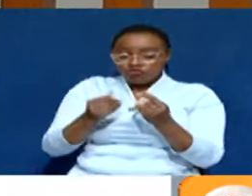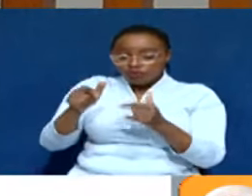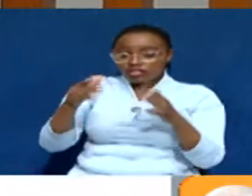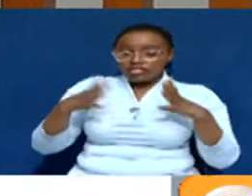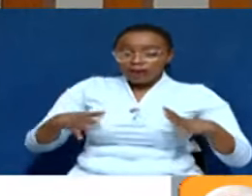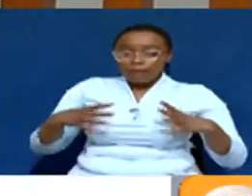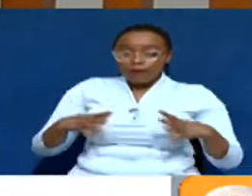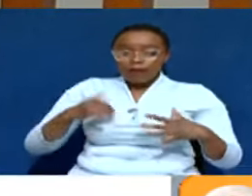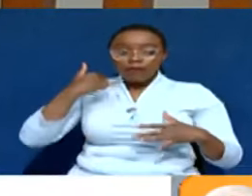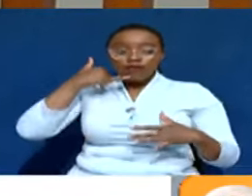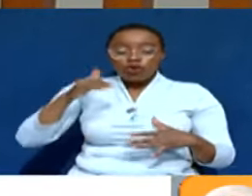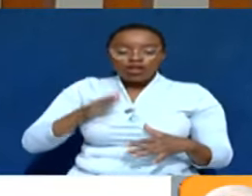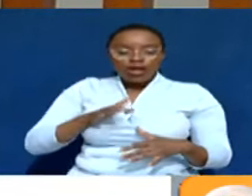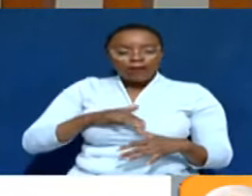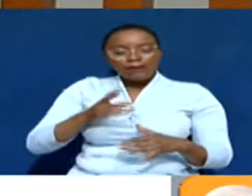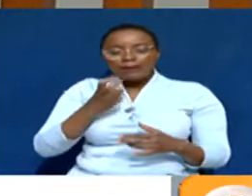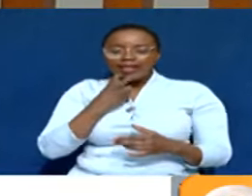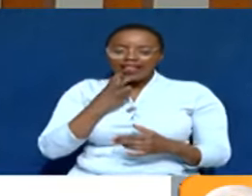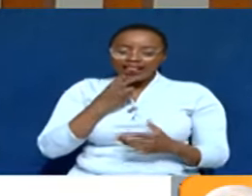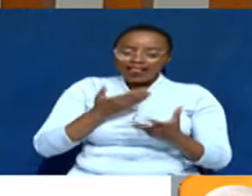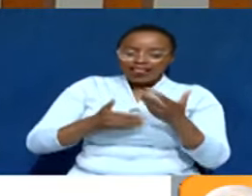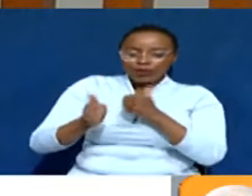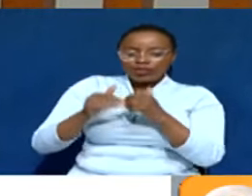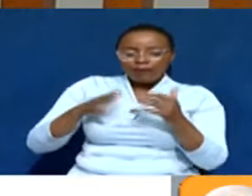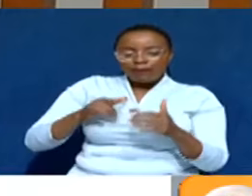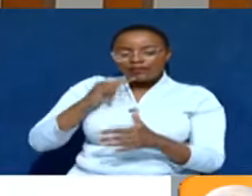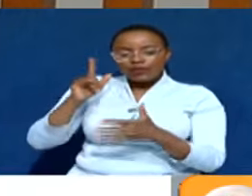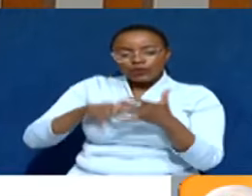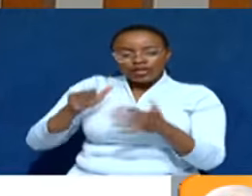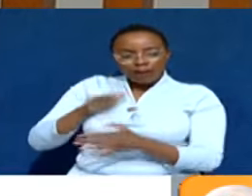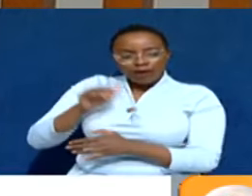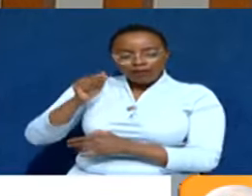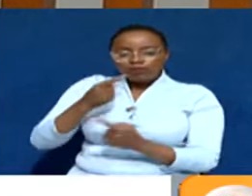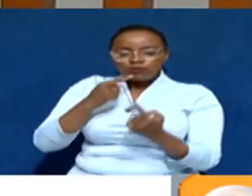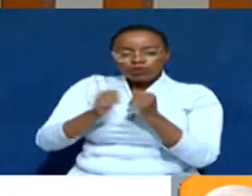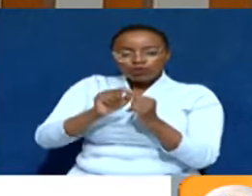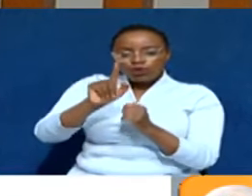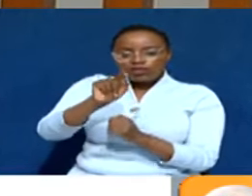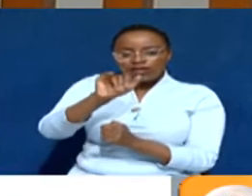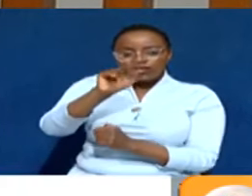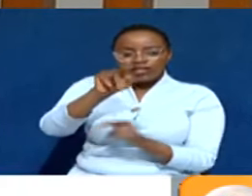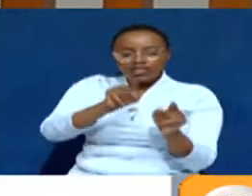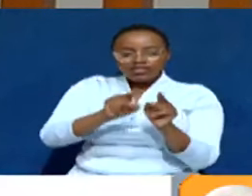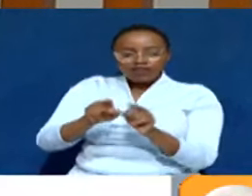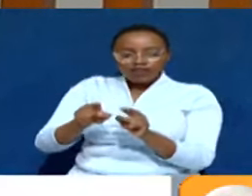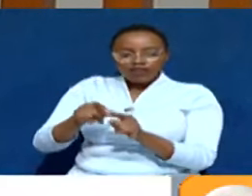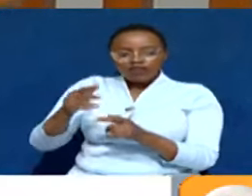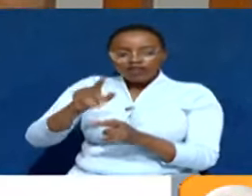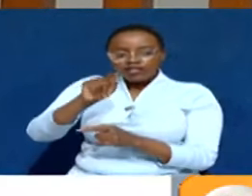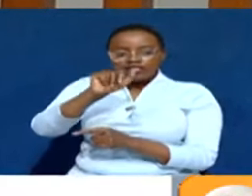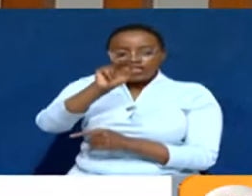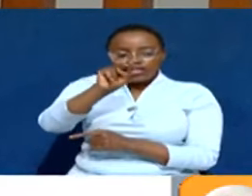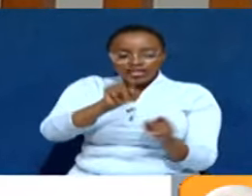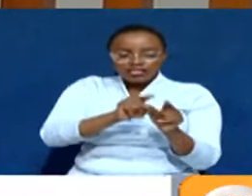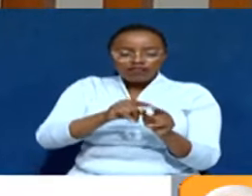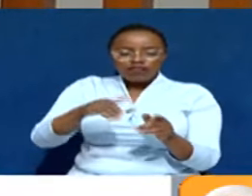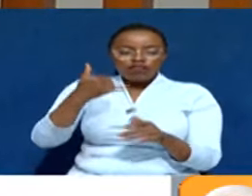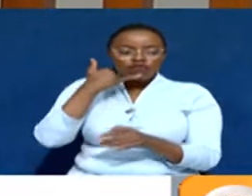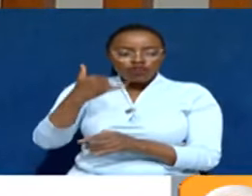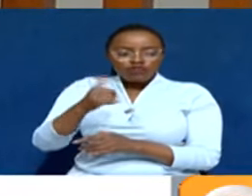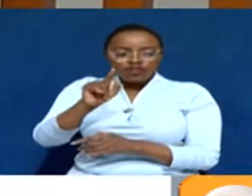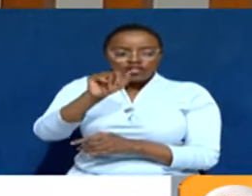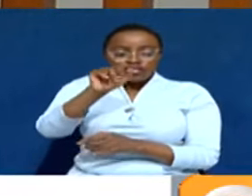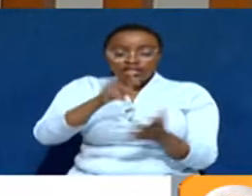these people. Ninampigia madam na mchekesha. Namwambia madam, can I talk to Tina? Ananiambia, ah, Tina fi, nakali Tina, chukua simu. Nauza